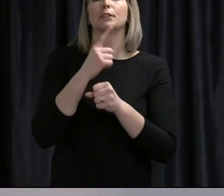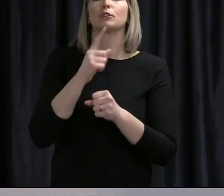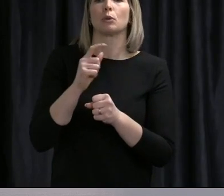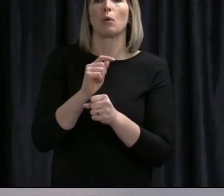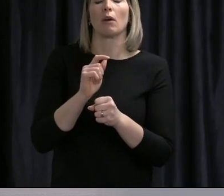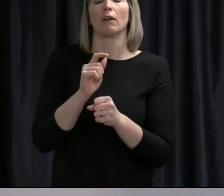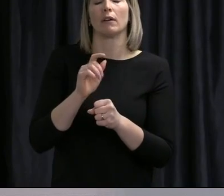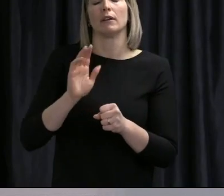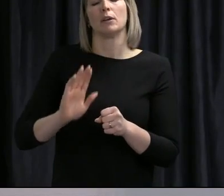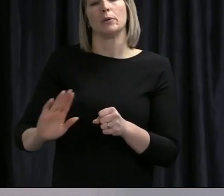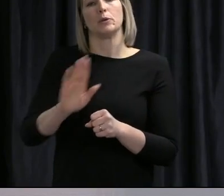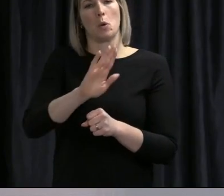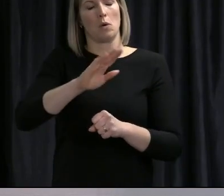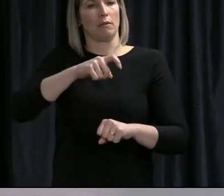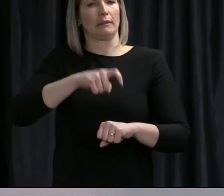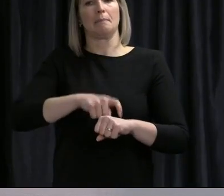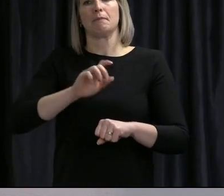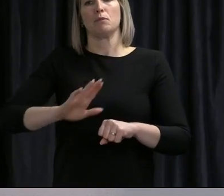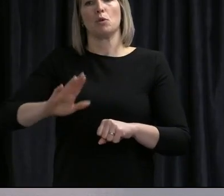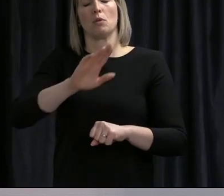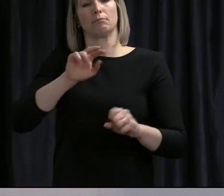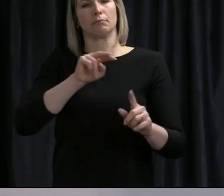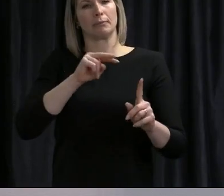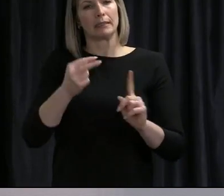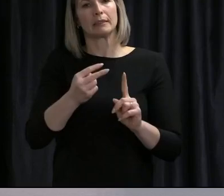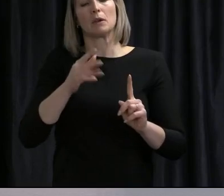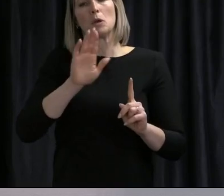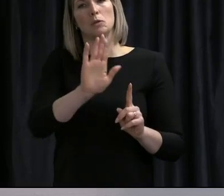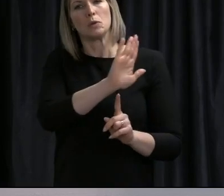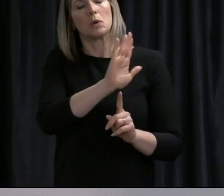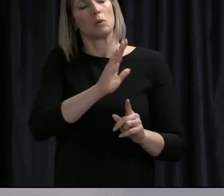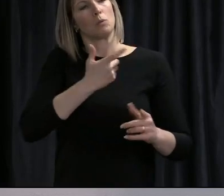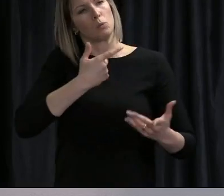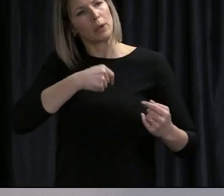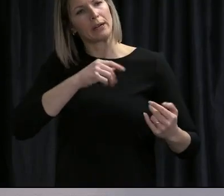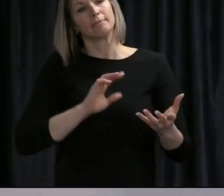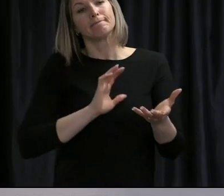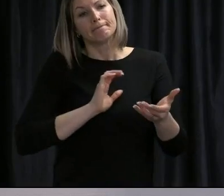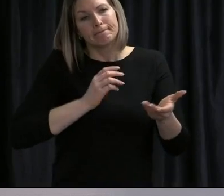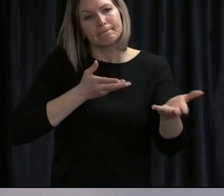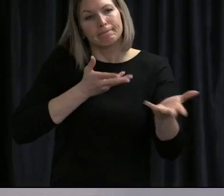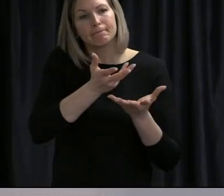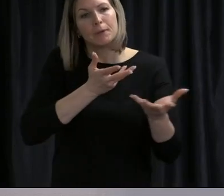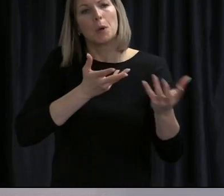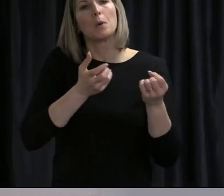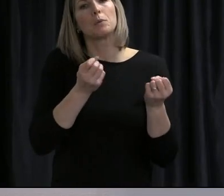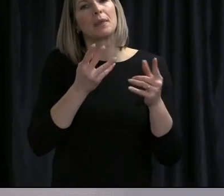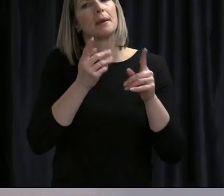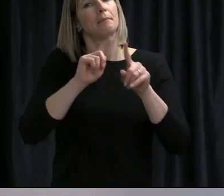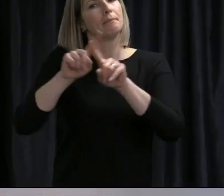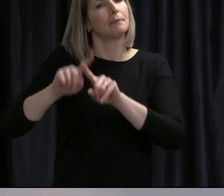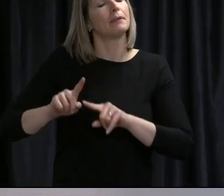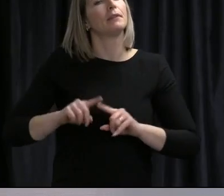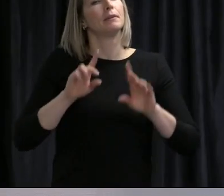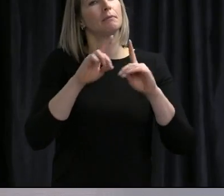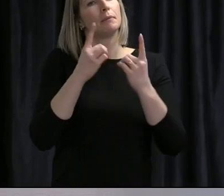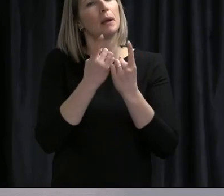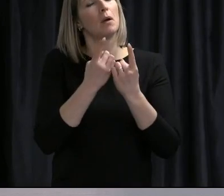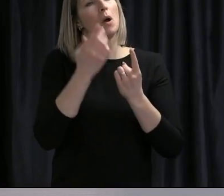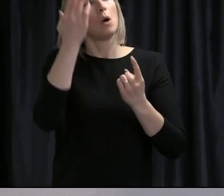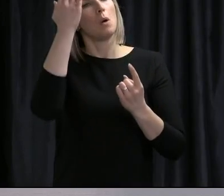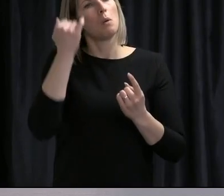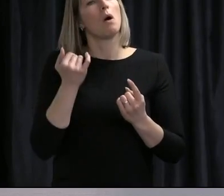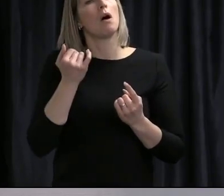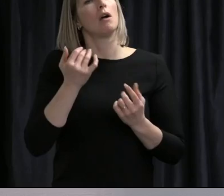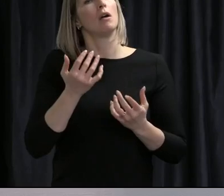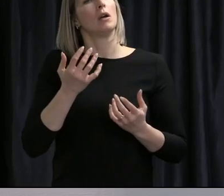those times available. So we're working with as many people as we can, mindful that, as I said, we just want to work with as many